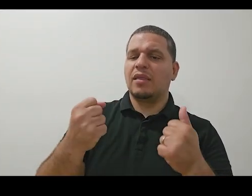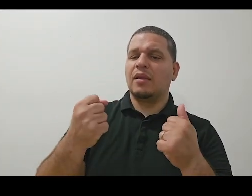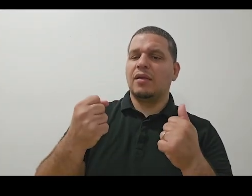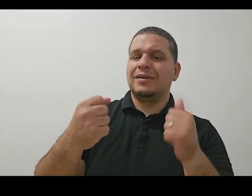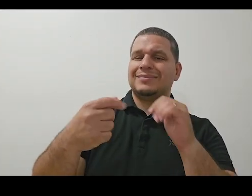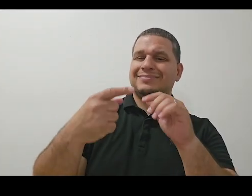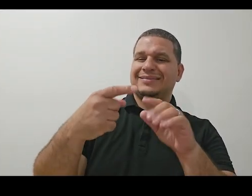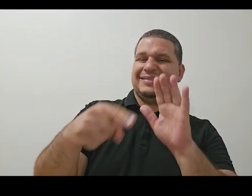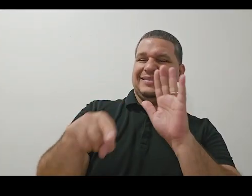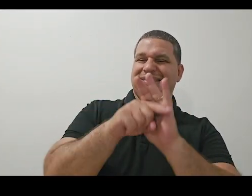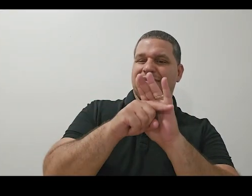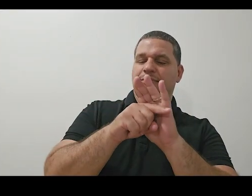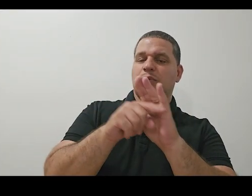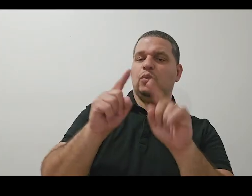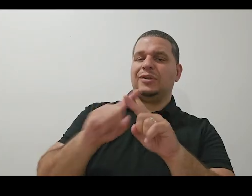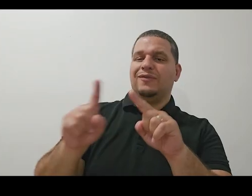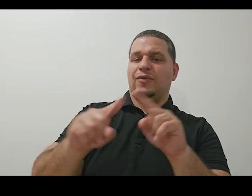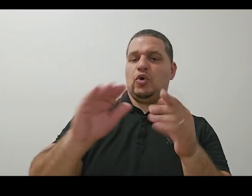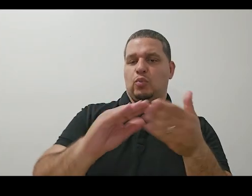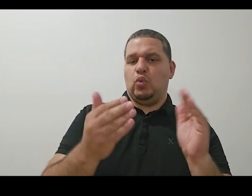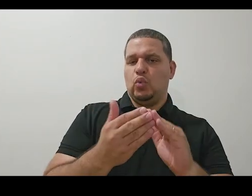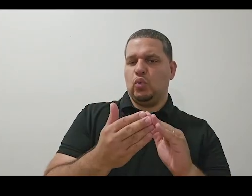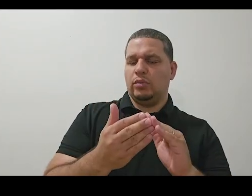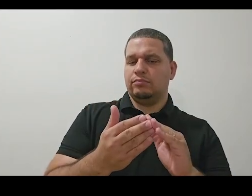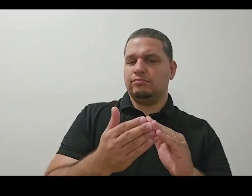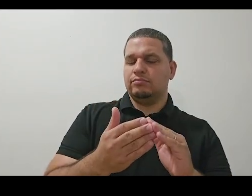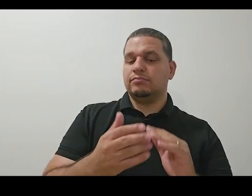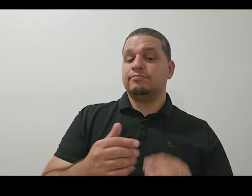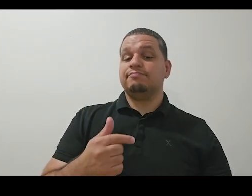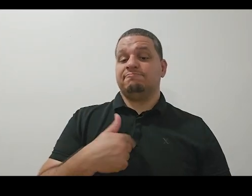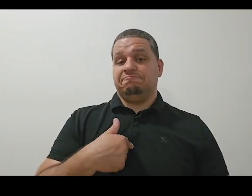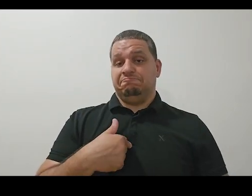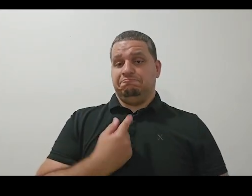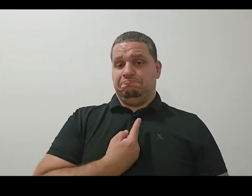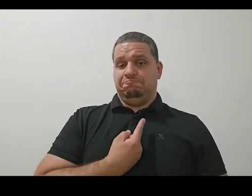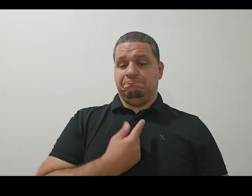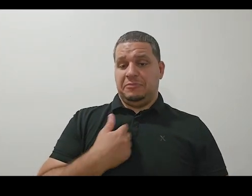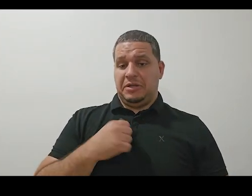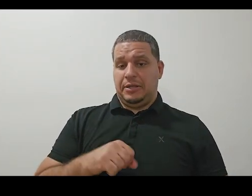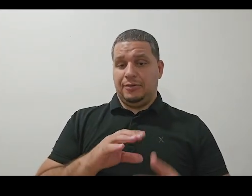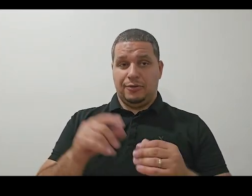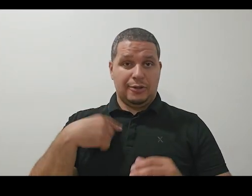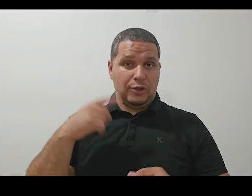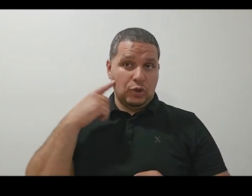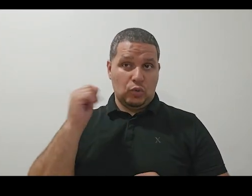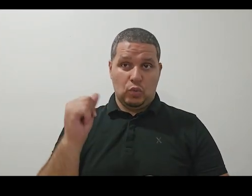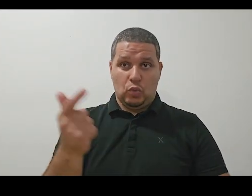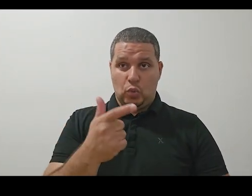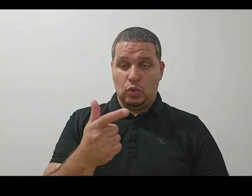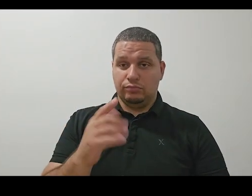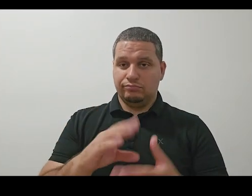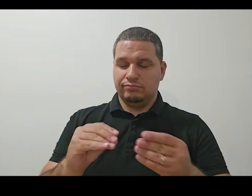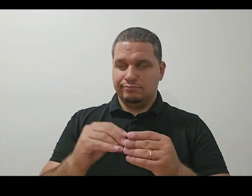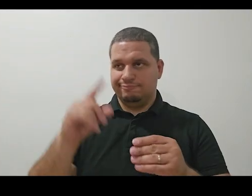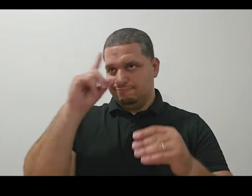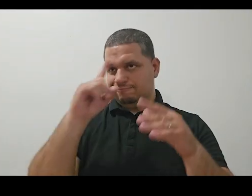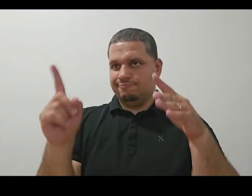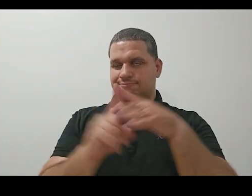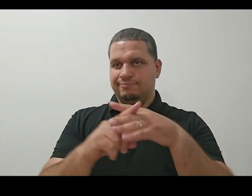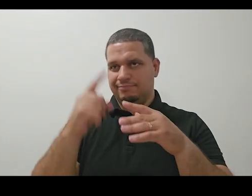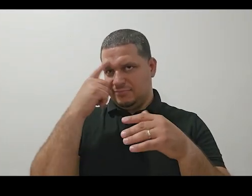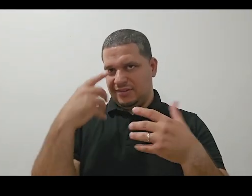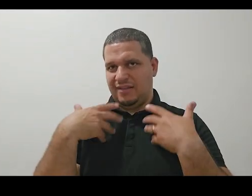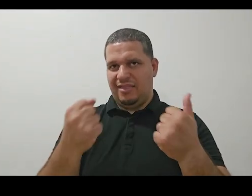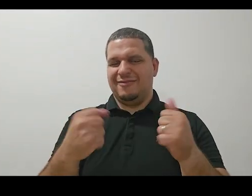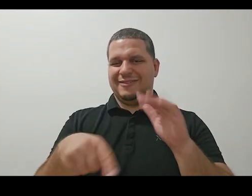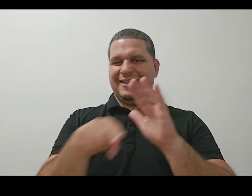across communities? And I'm the first one, so I'll go. As I was hearing all your sharings, actually a new thing came to my mind about mental